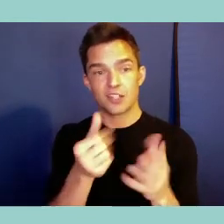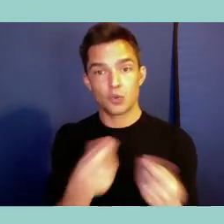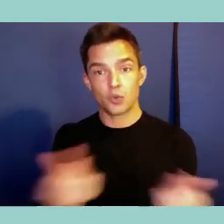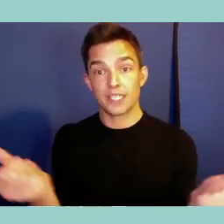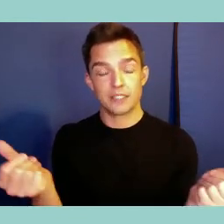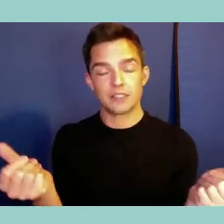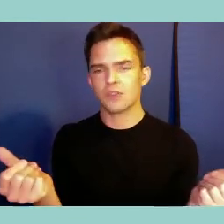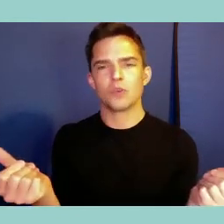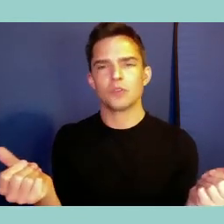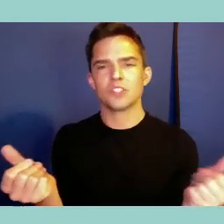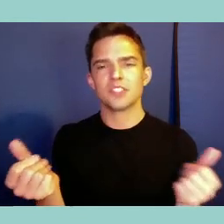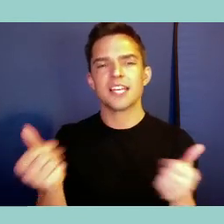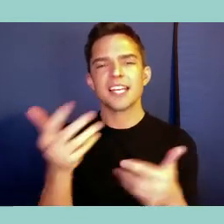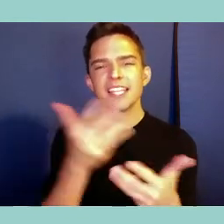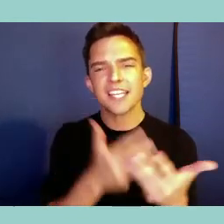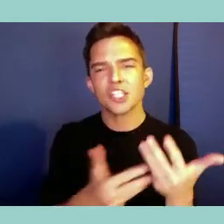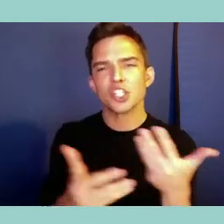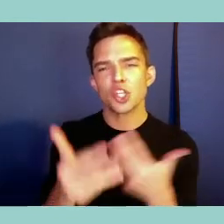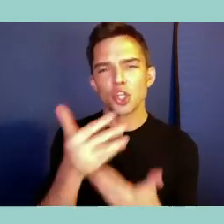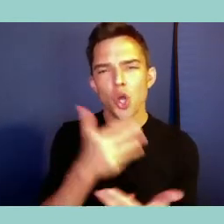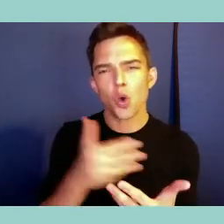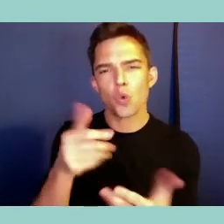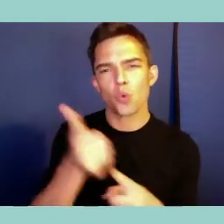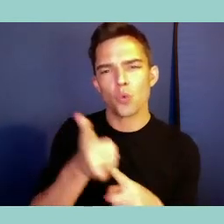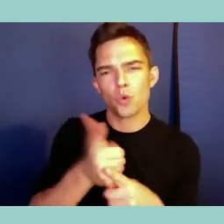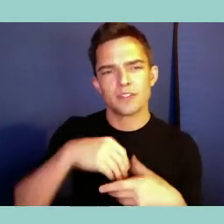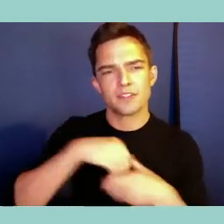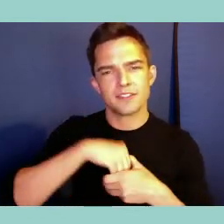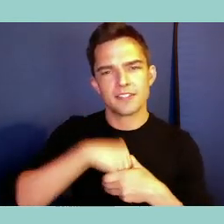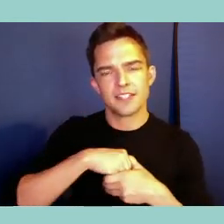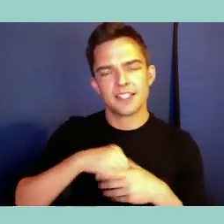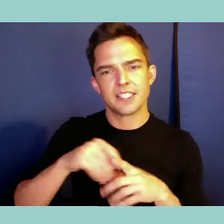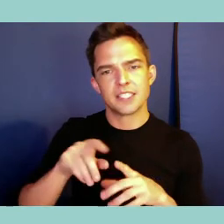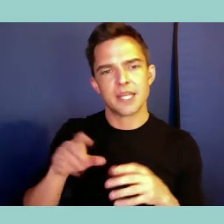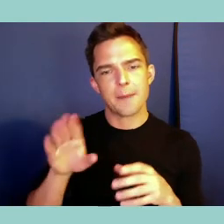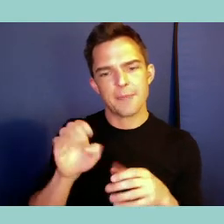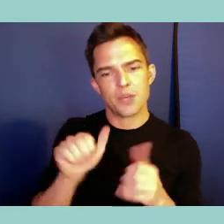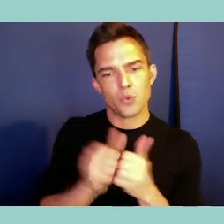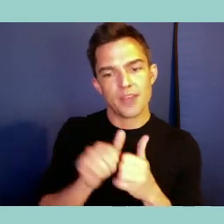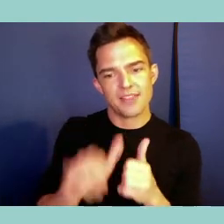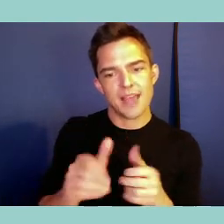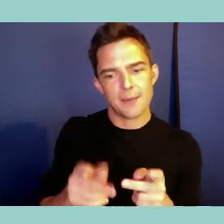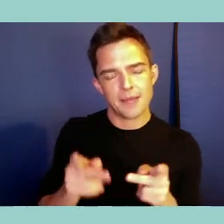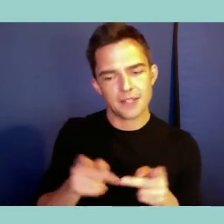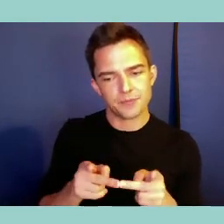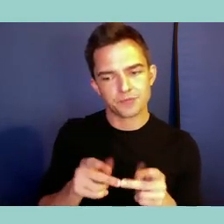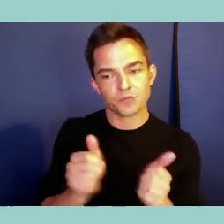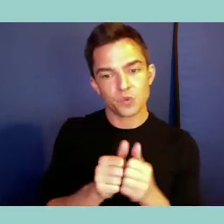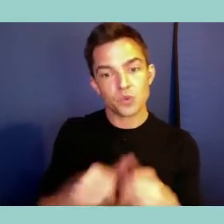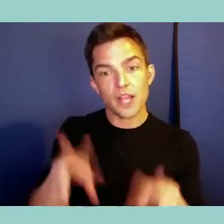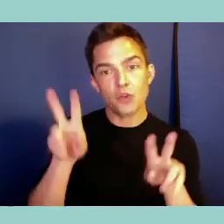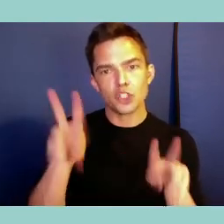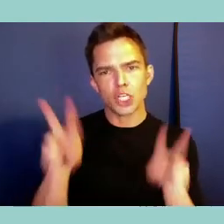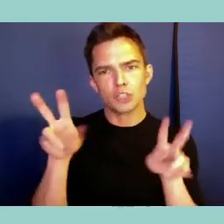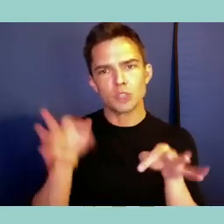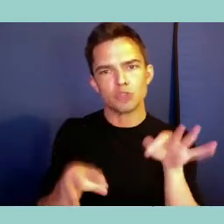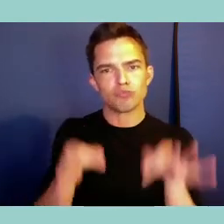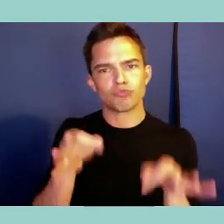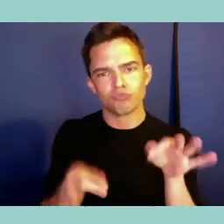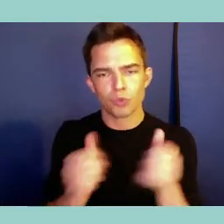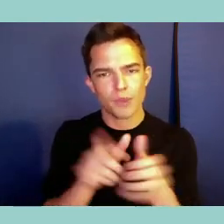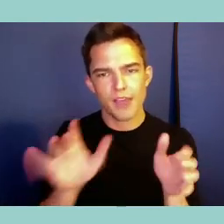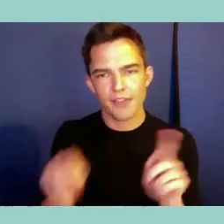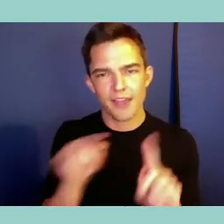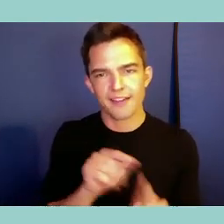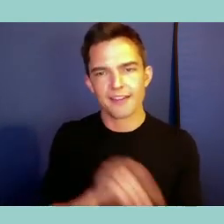but to really get to know it, to be with it with a loving, non-judgmental curiosity.